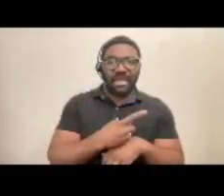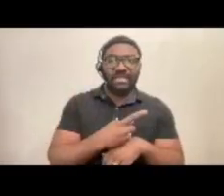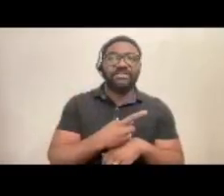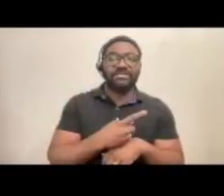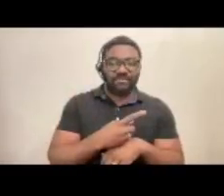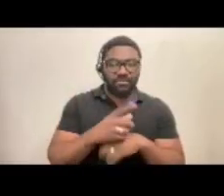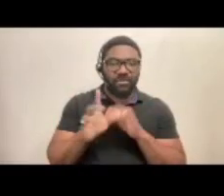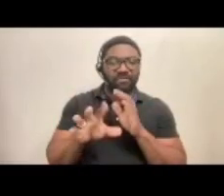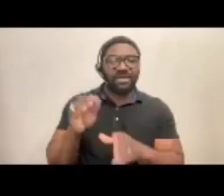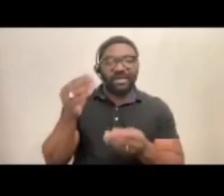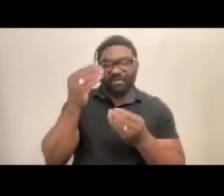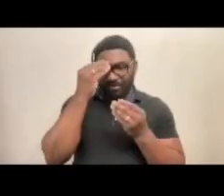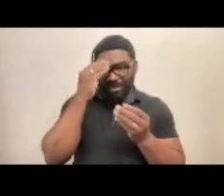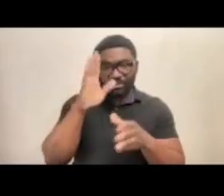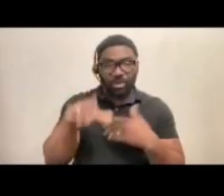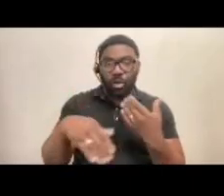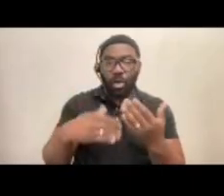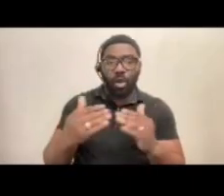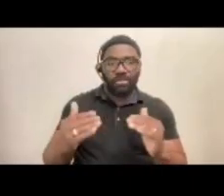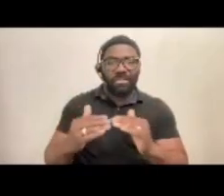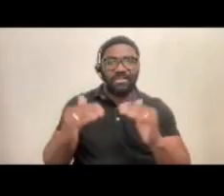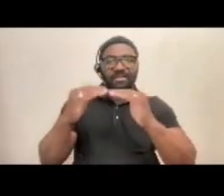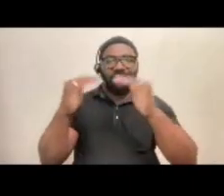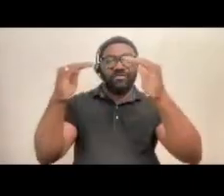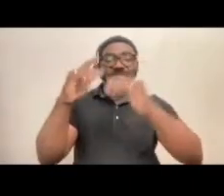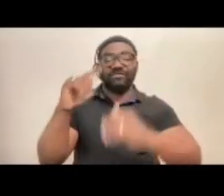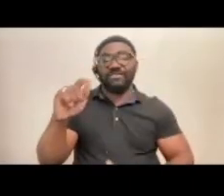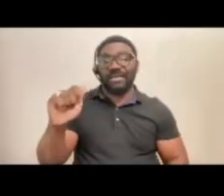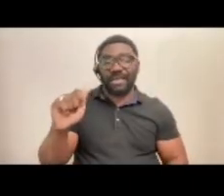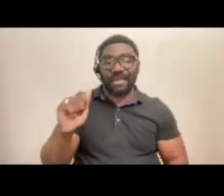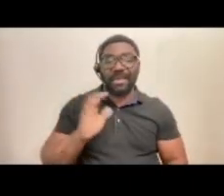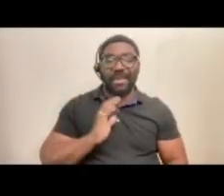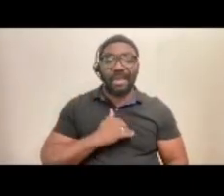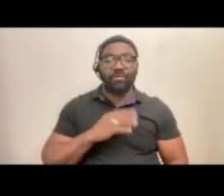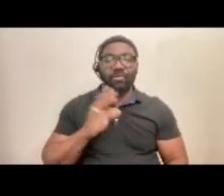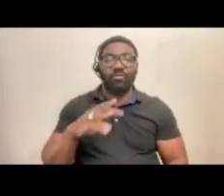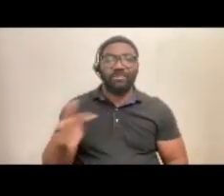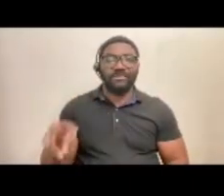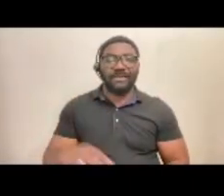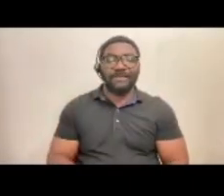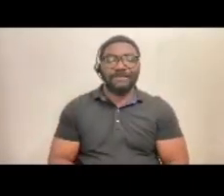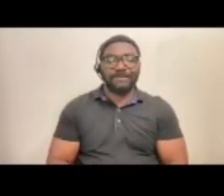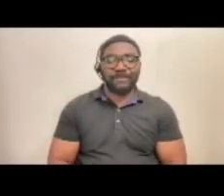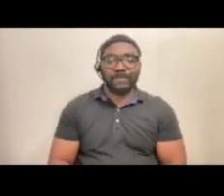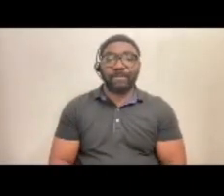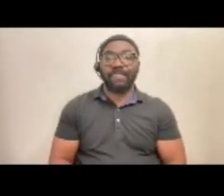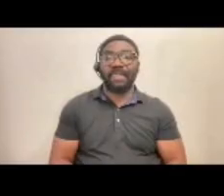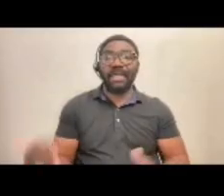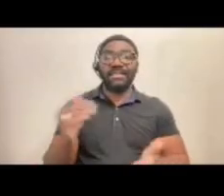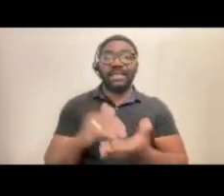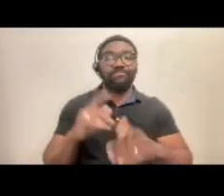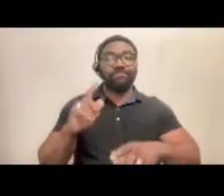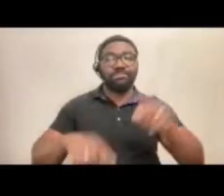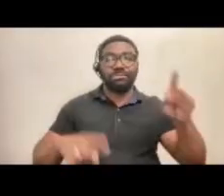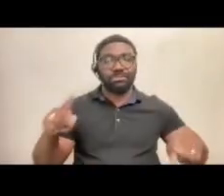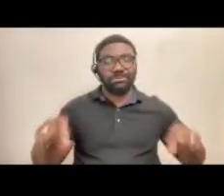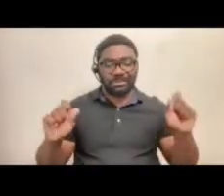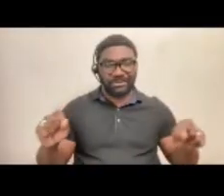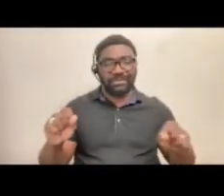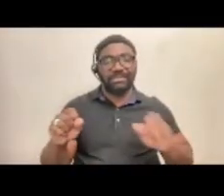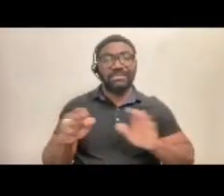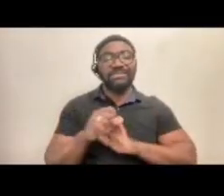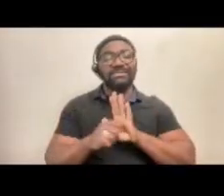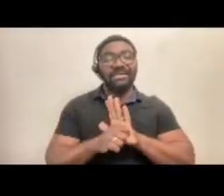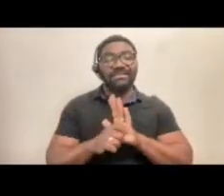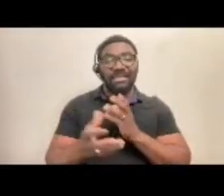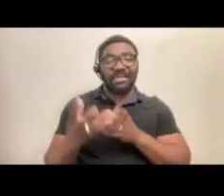find information about all of these levels of TA at our website. But again, there's a variety of ways for states to engage with